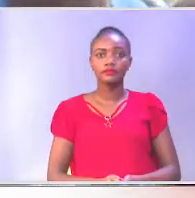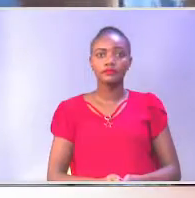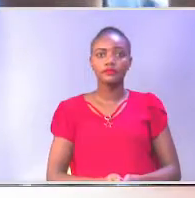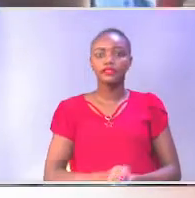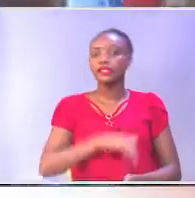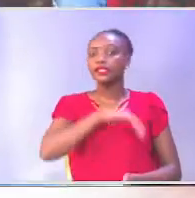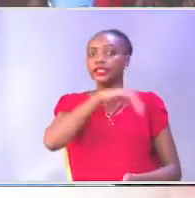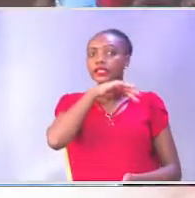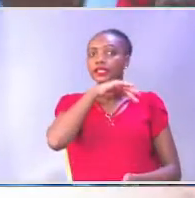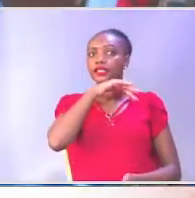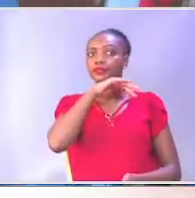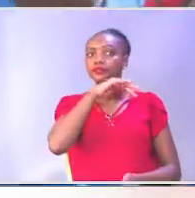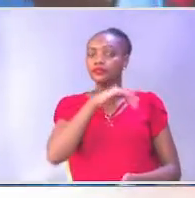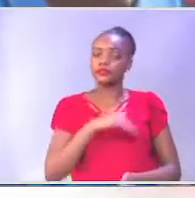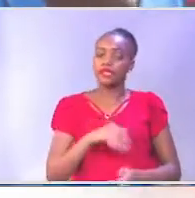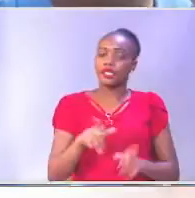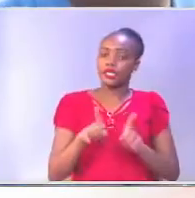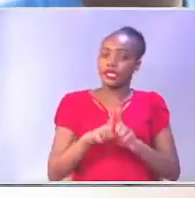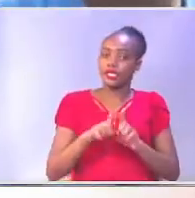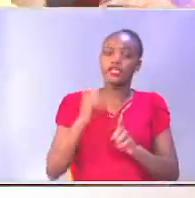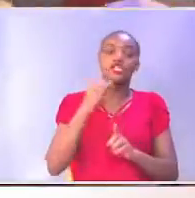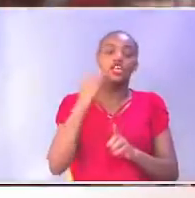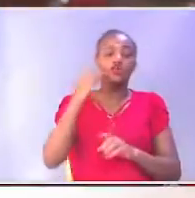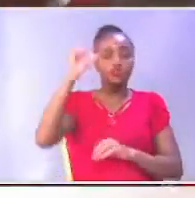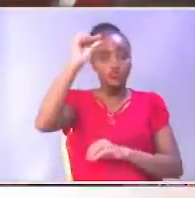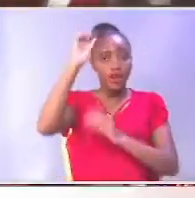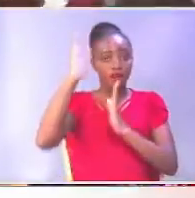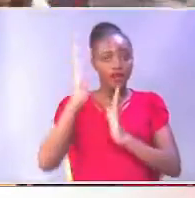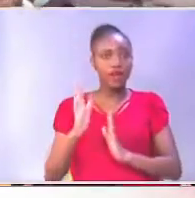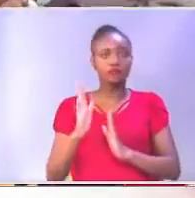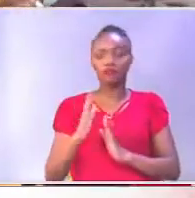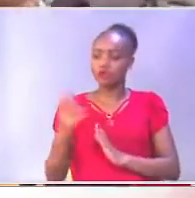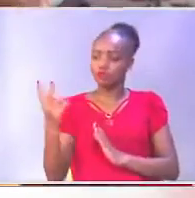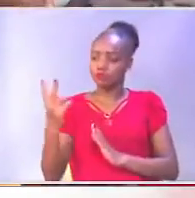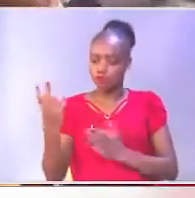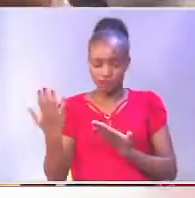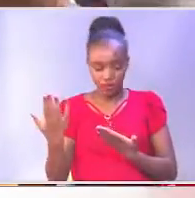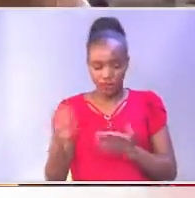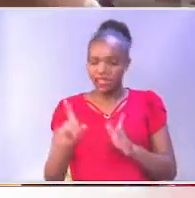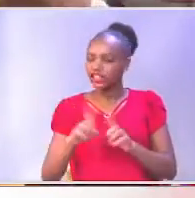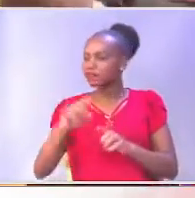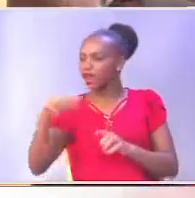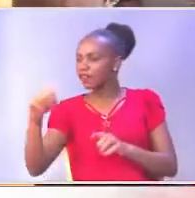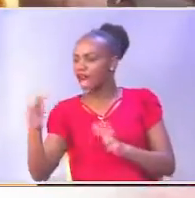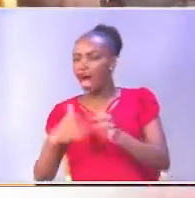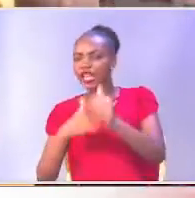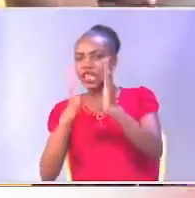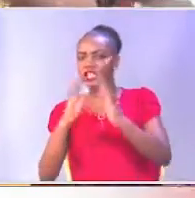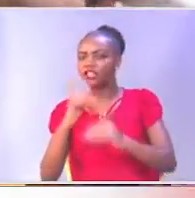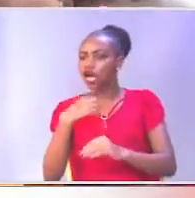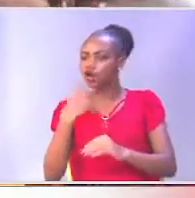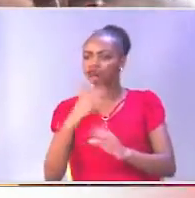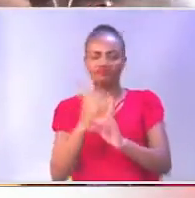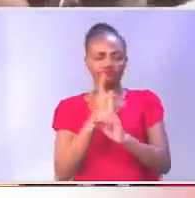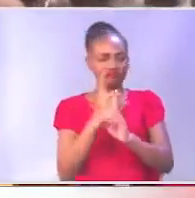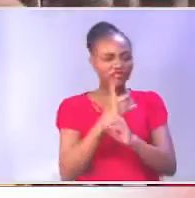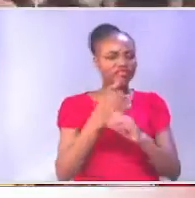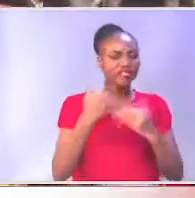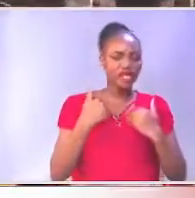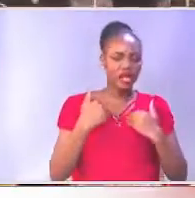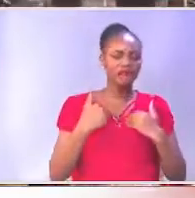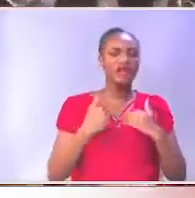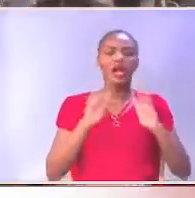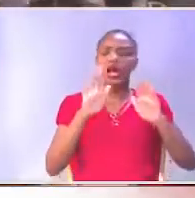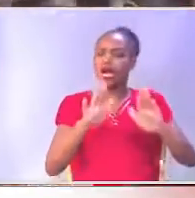Raila Odinga, who was accompanied by Nakuru Governor Lee Kinyanjui, his Laikipia counterpart Nderitu Muraithi, among others,